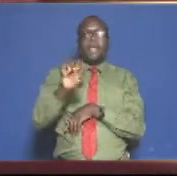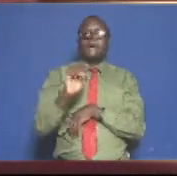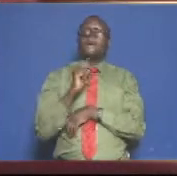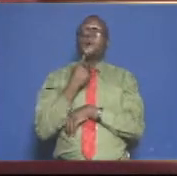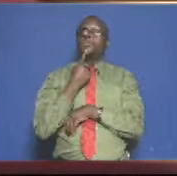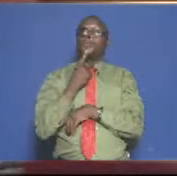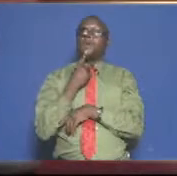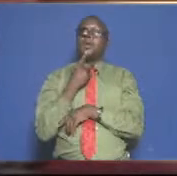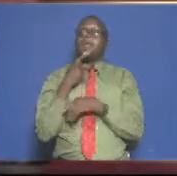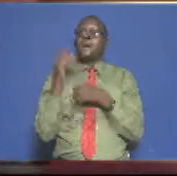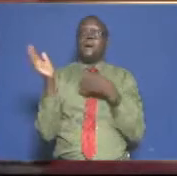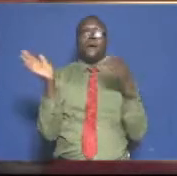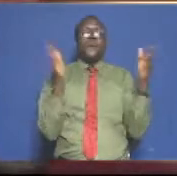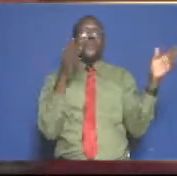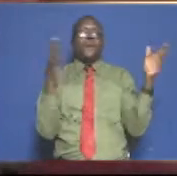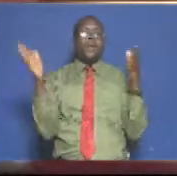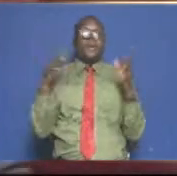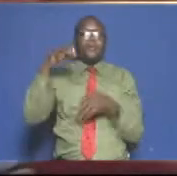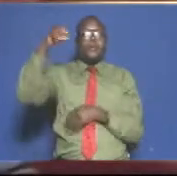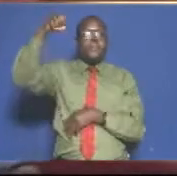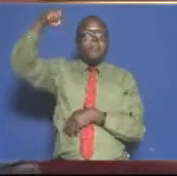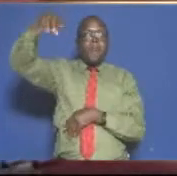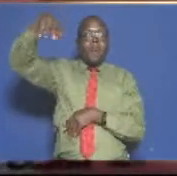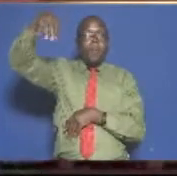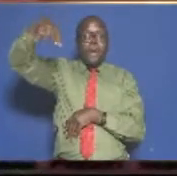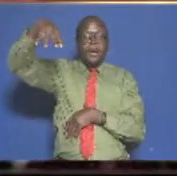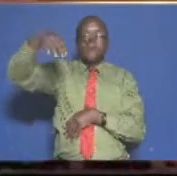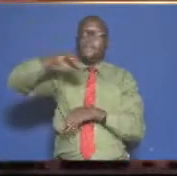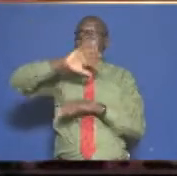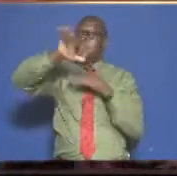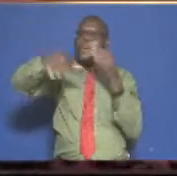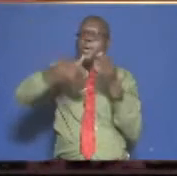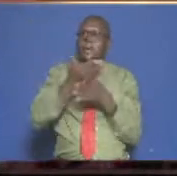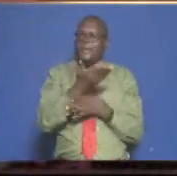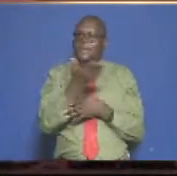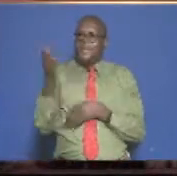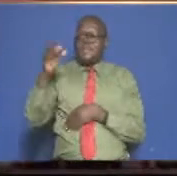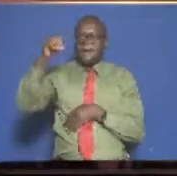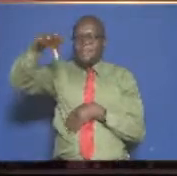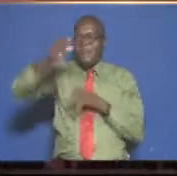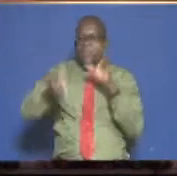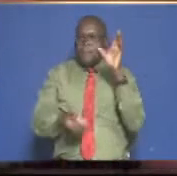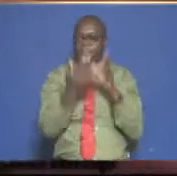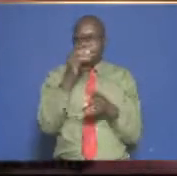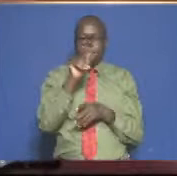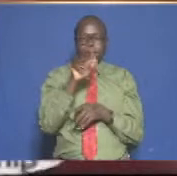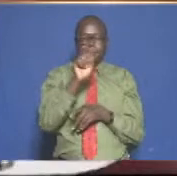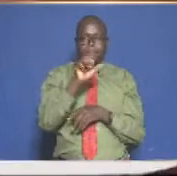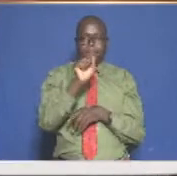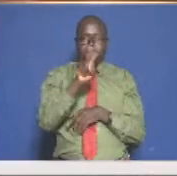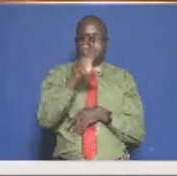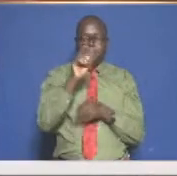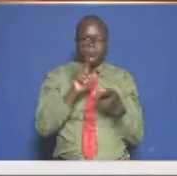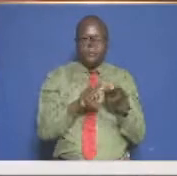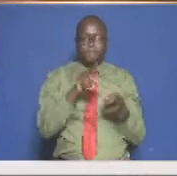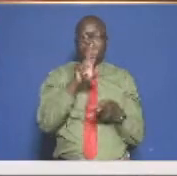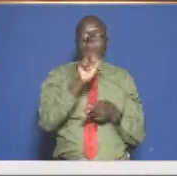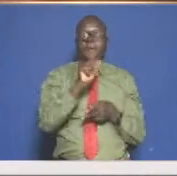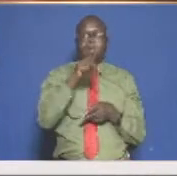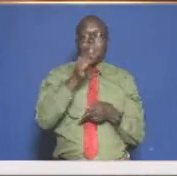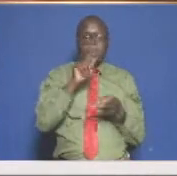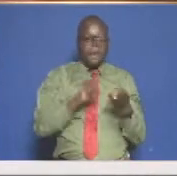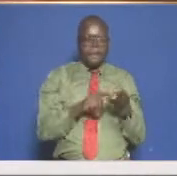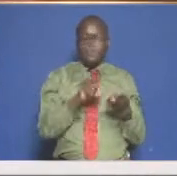Wind Power. But Mr. Speaker, all these power producers, Savo Power, Rabai Power,